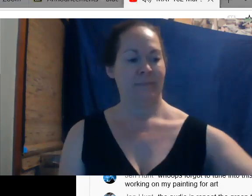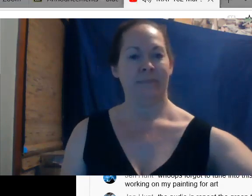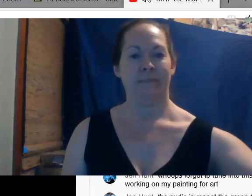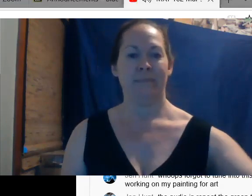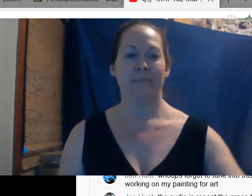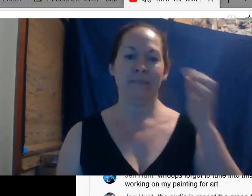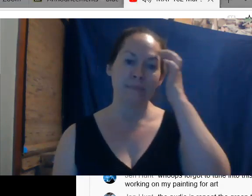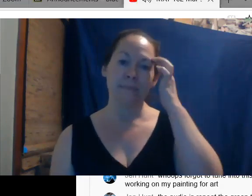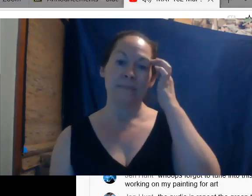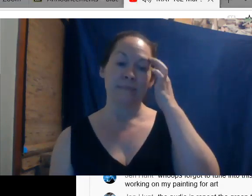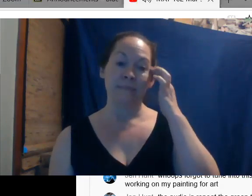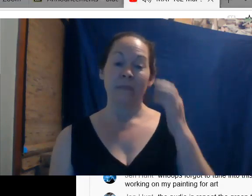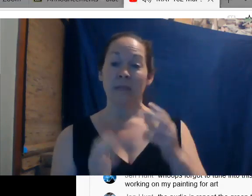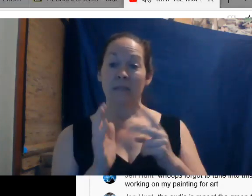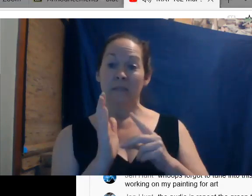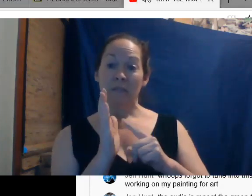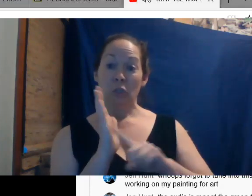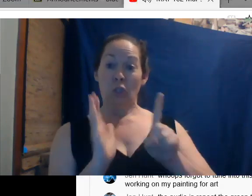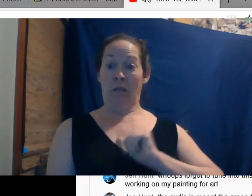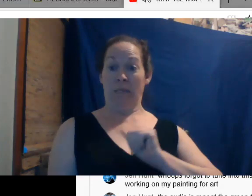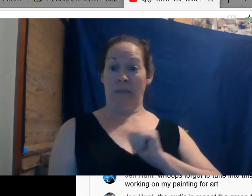If I wanted to check myself,